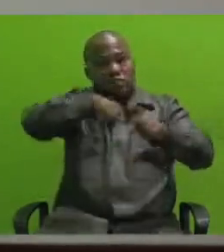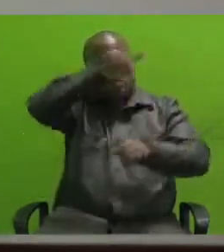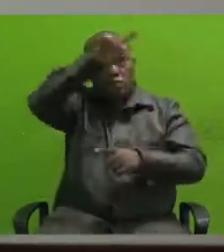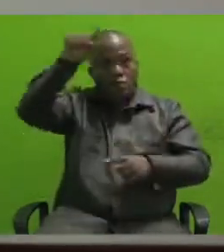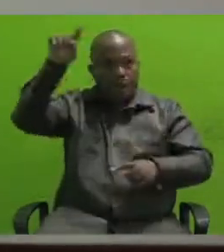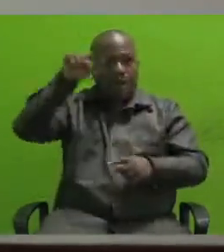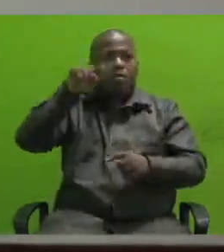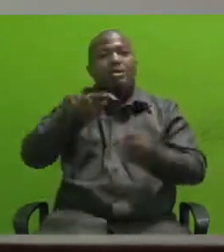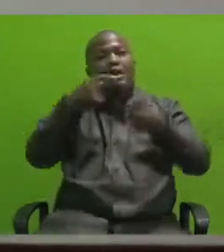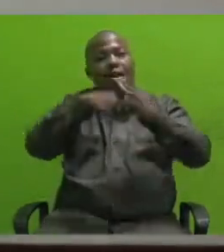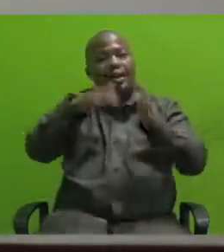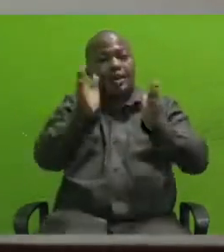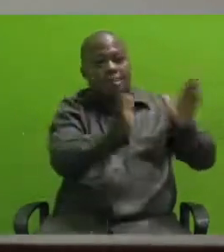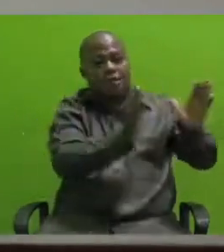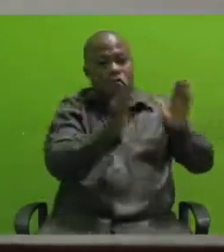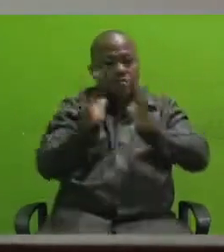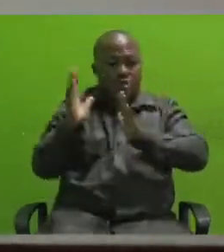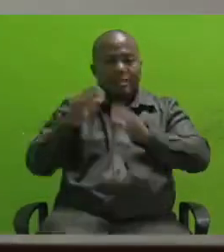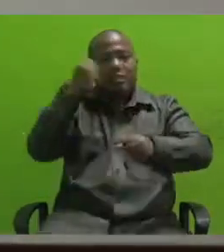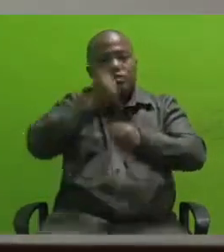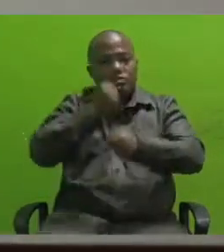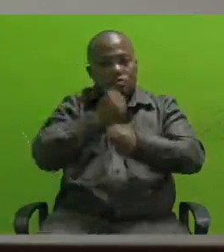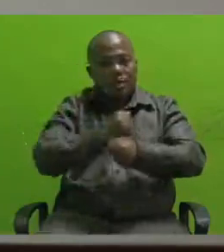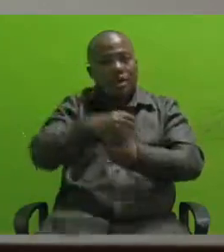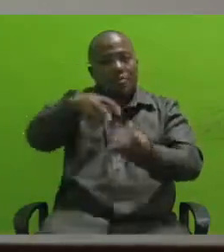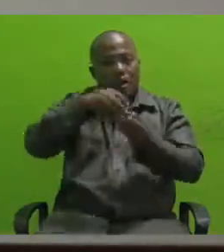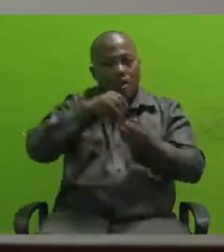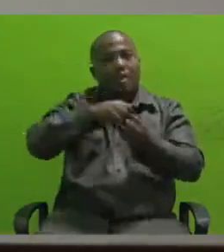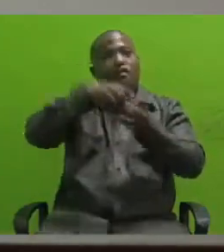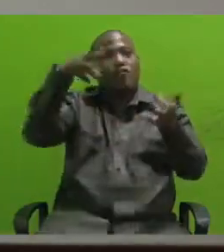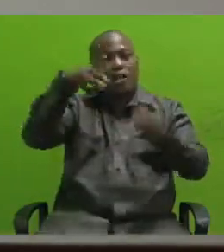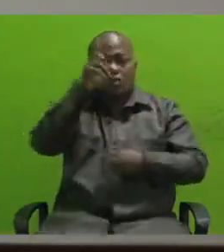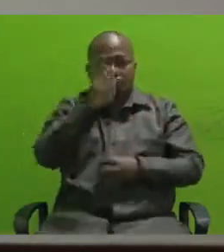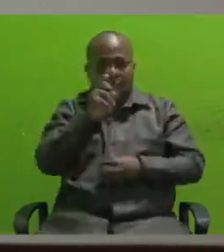to get the value of x here only.